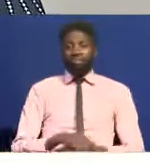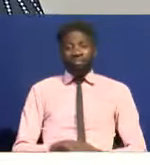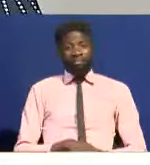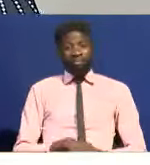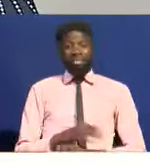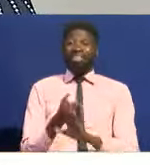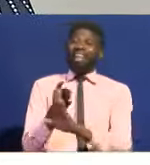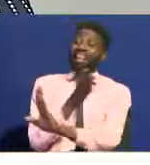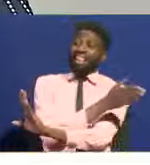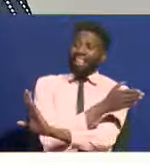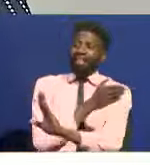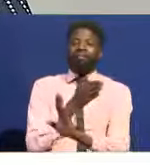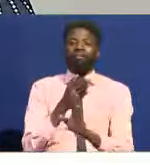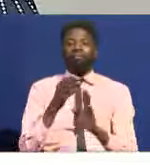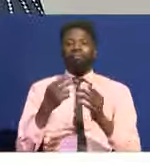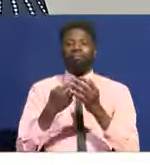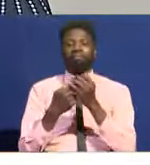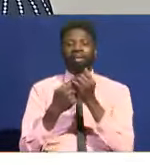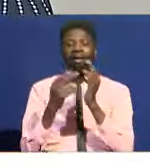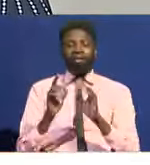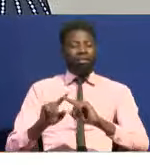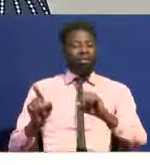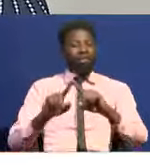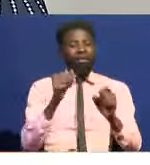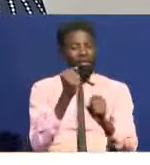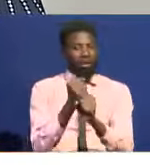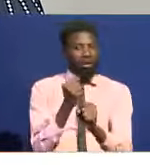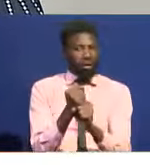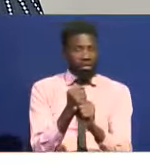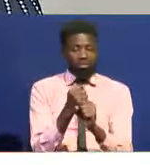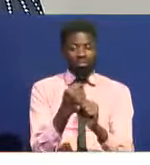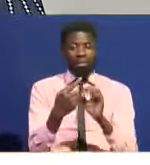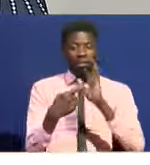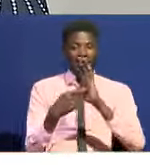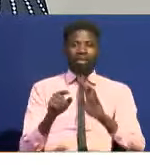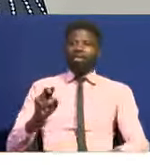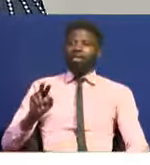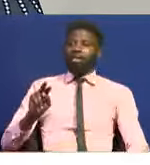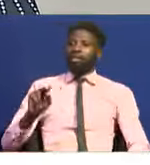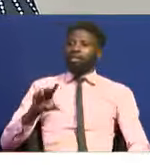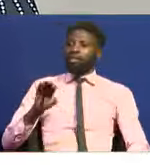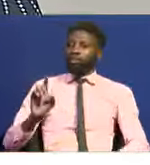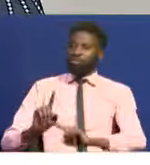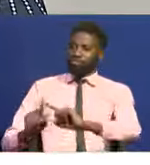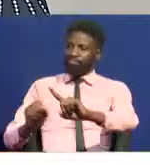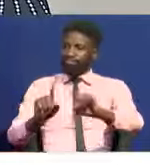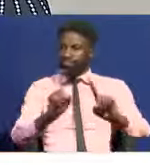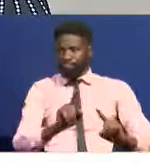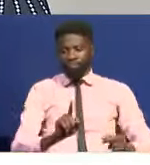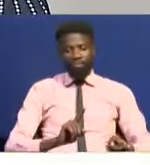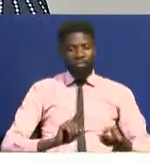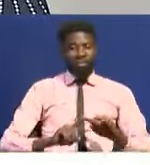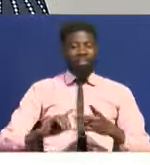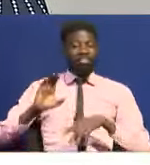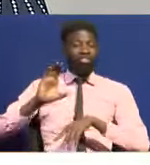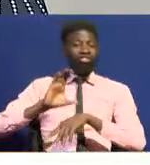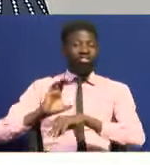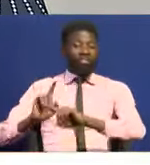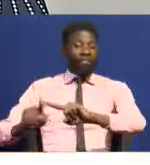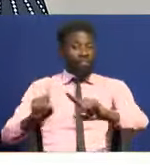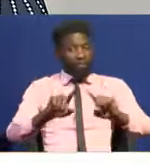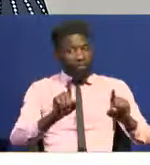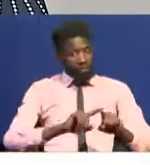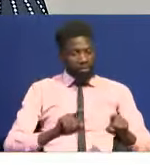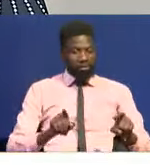we have always had other partners working on the ground, like the NGOs that we have, the churches, and people going